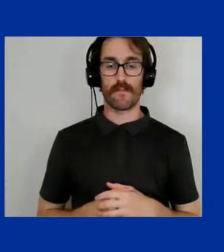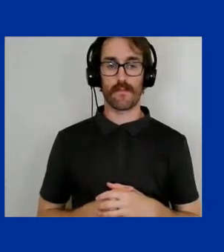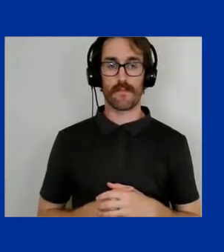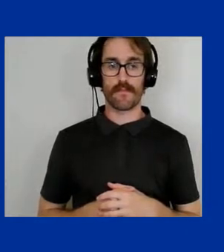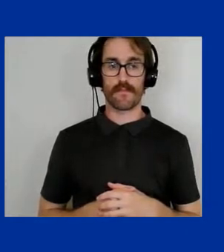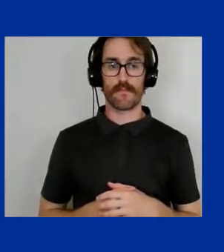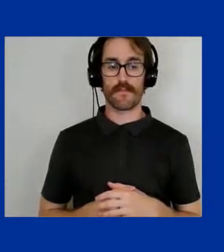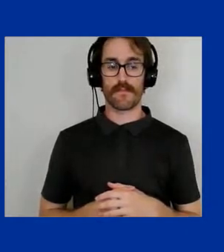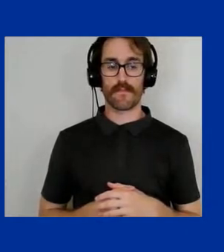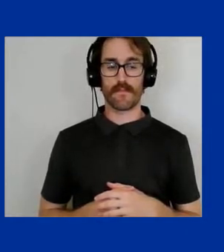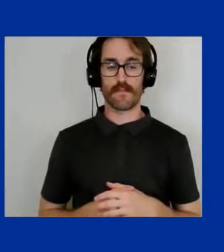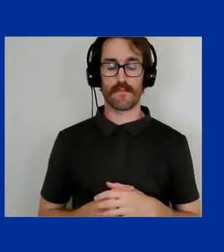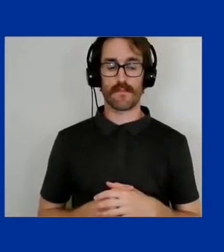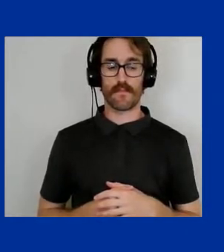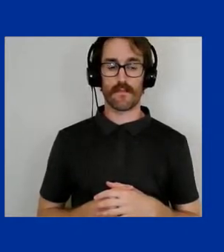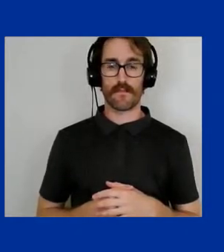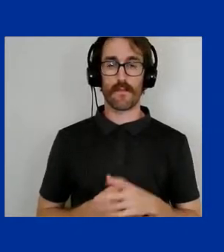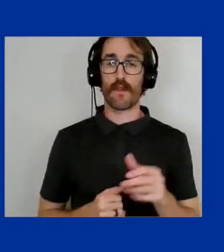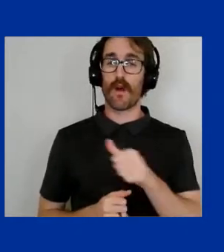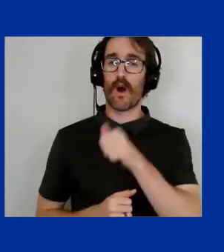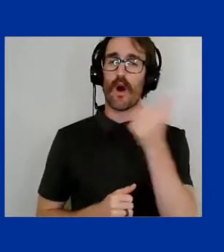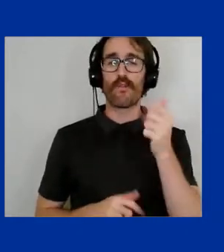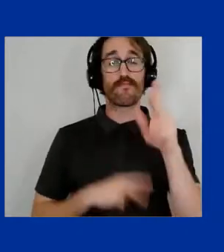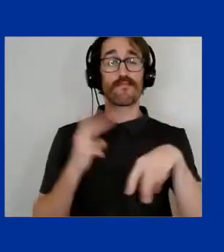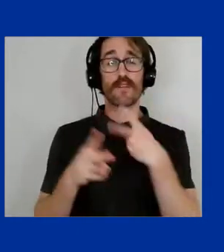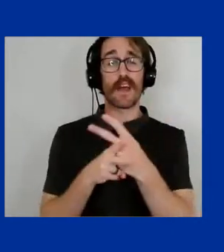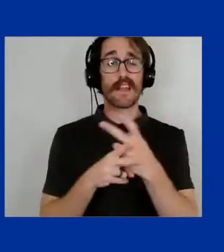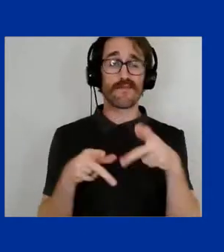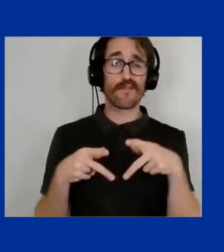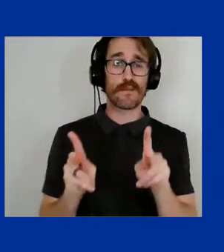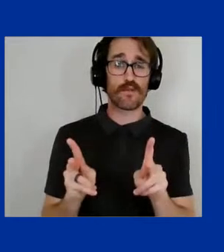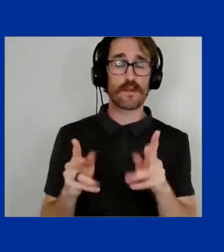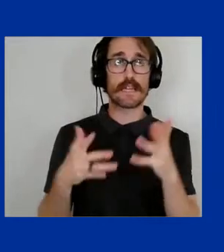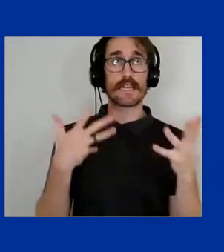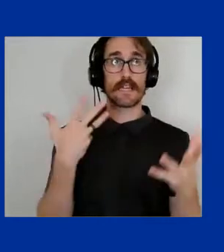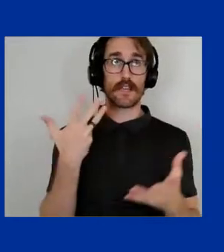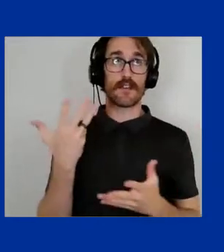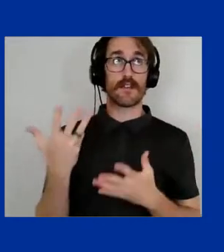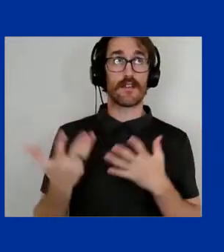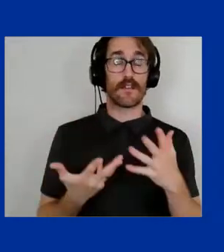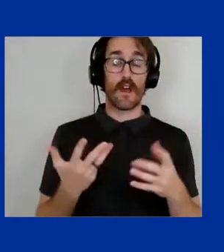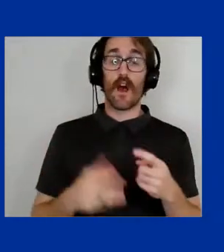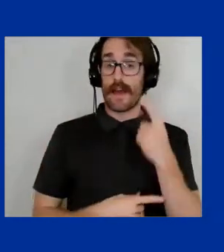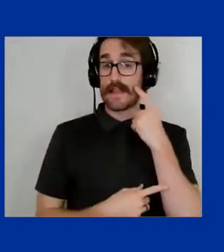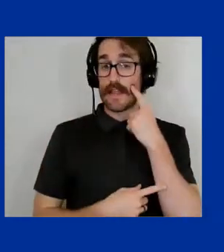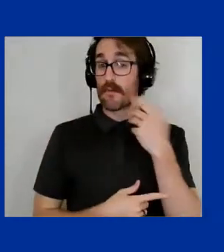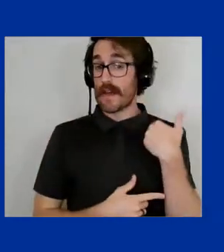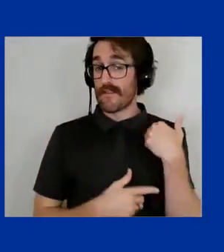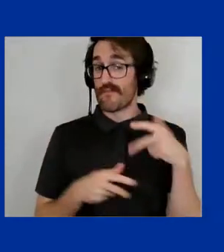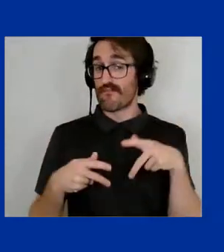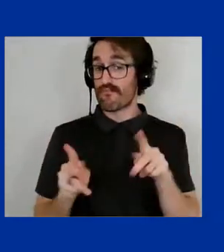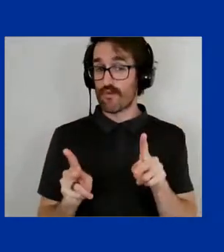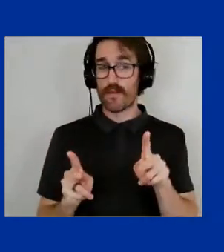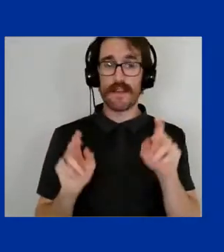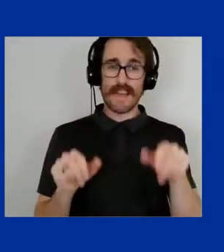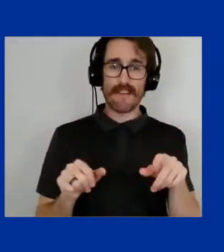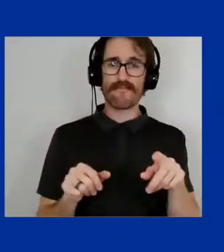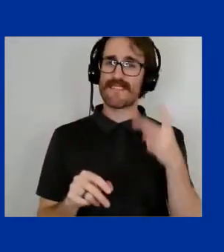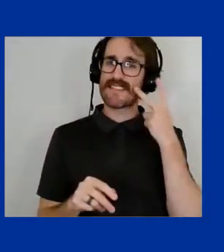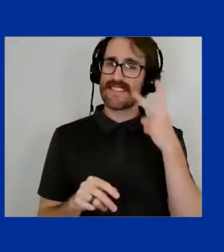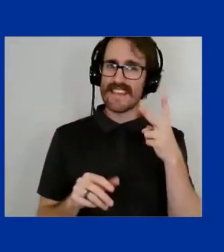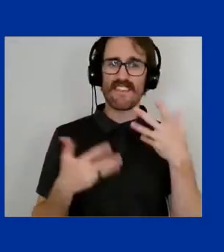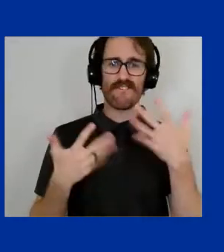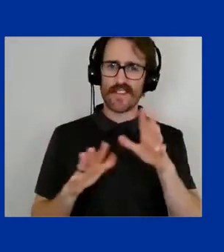other sorts of opportunities, I do think that there is the opportunity to review what we've had